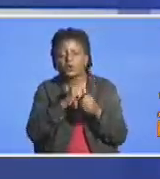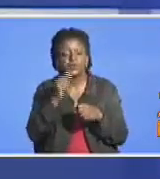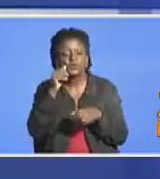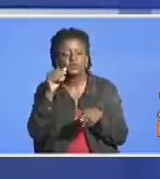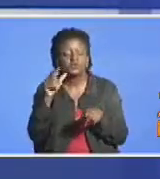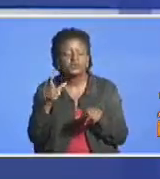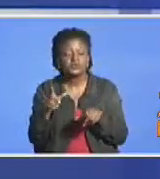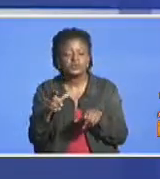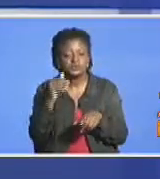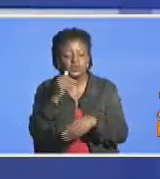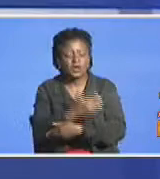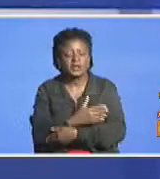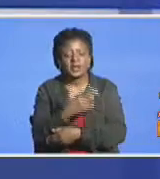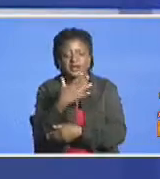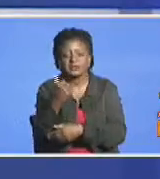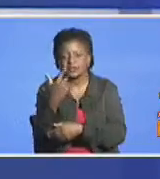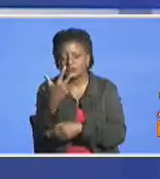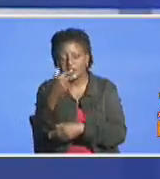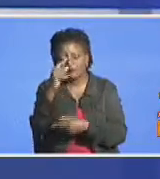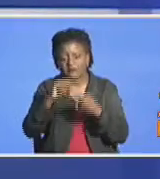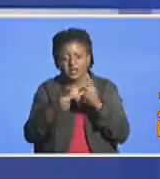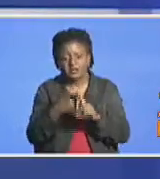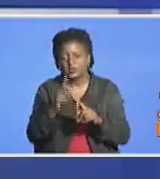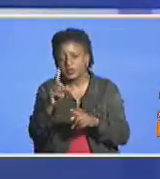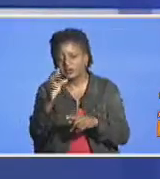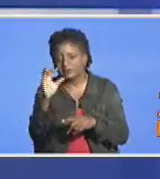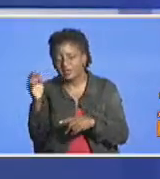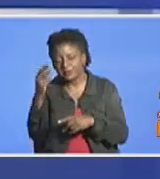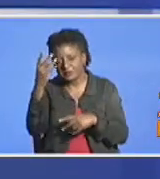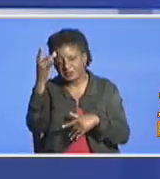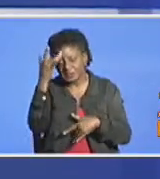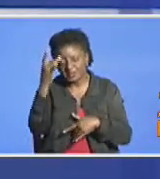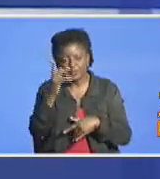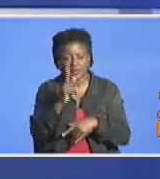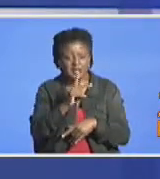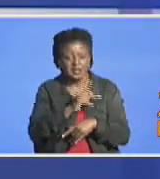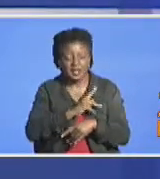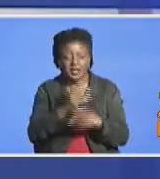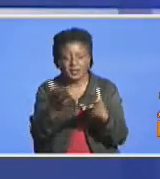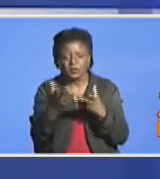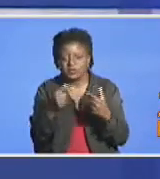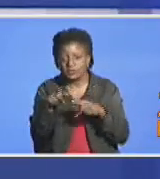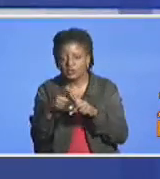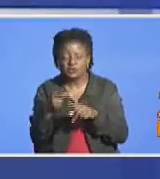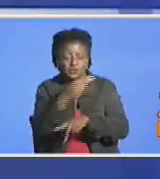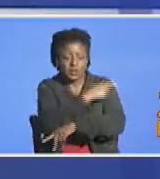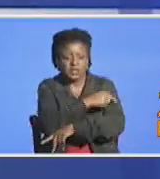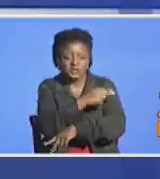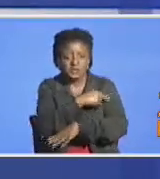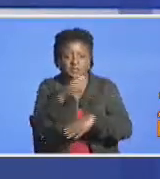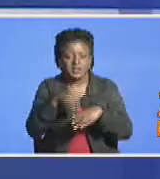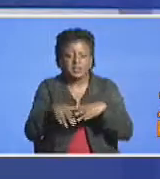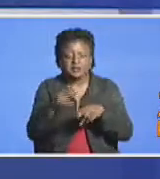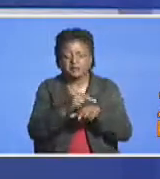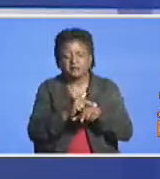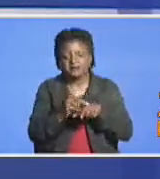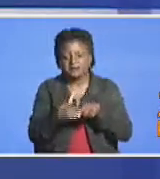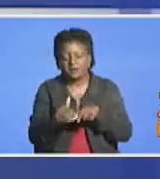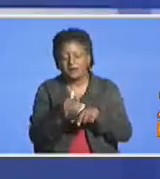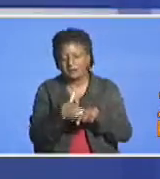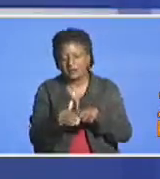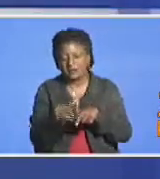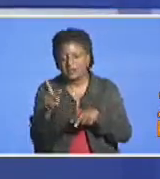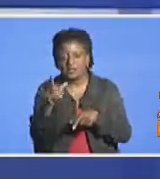of them ill. According to officials, Klein was eager to head to a hospital in Florida. A self-made West Virginia coal